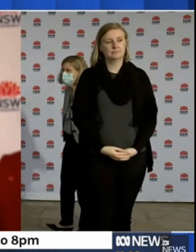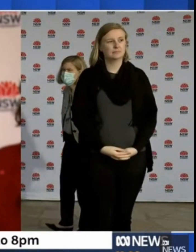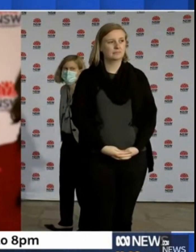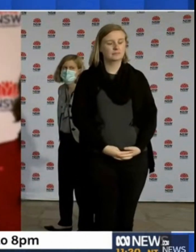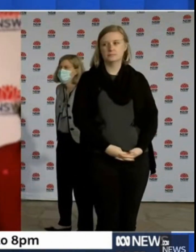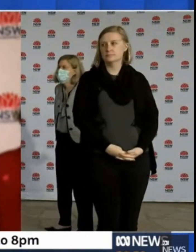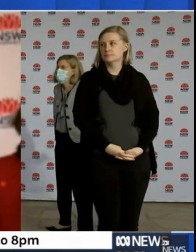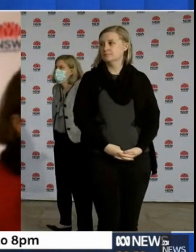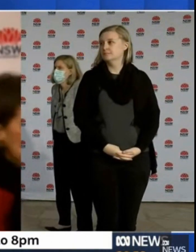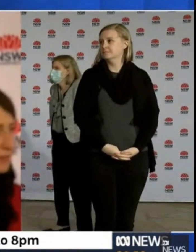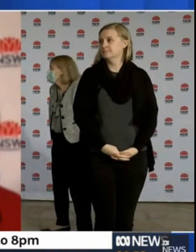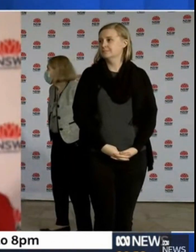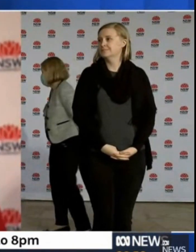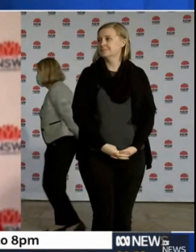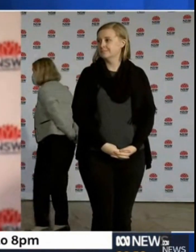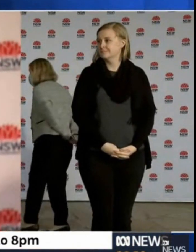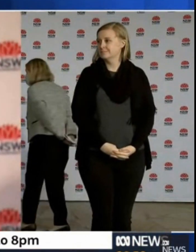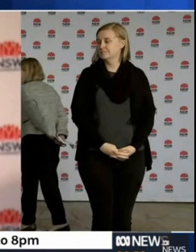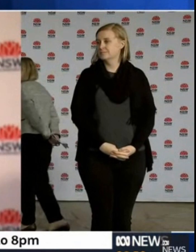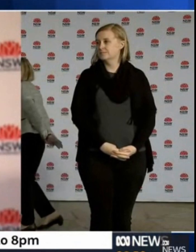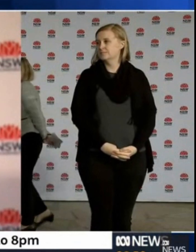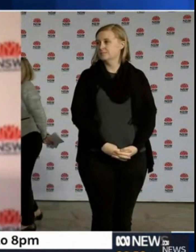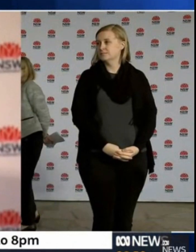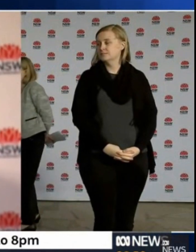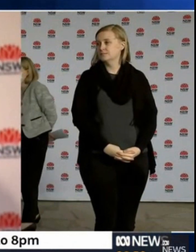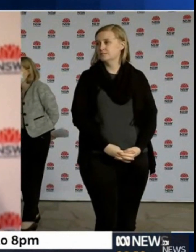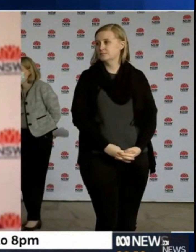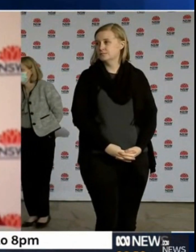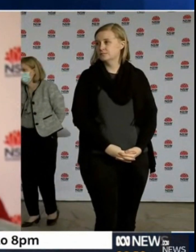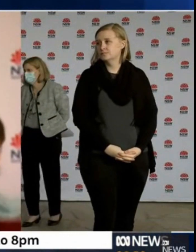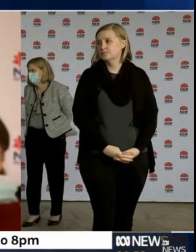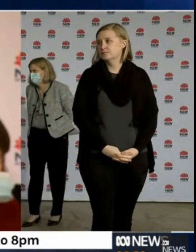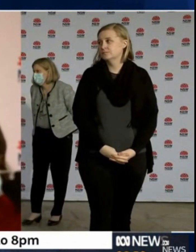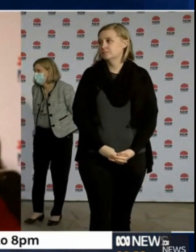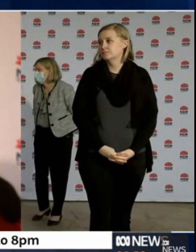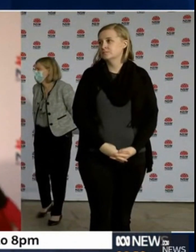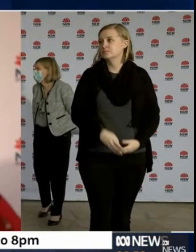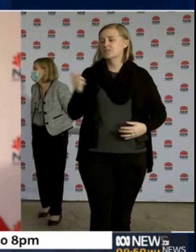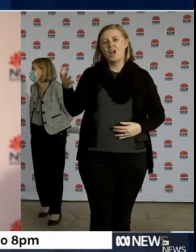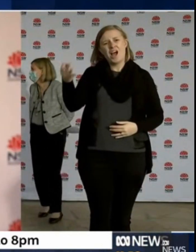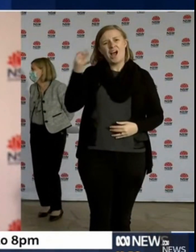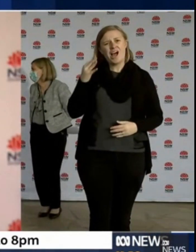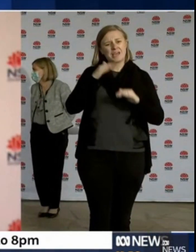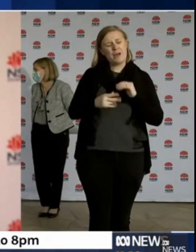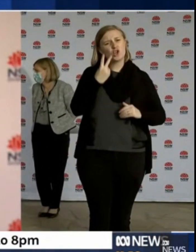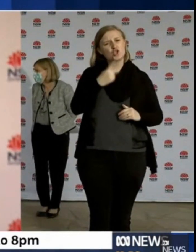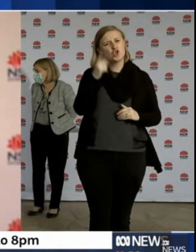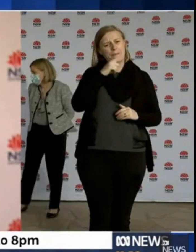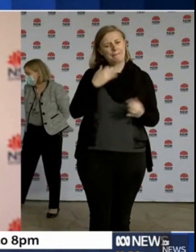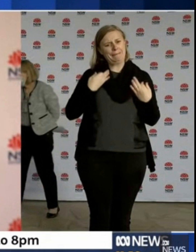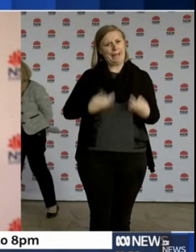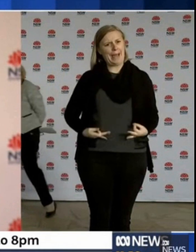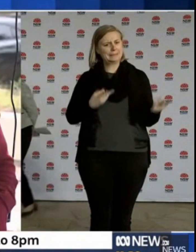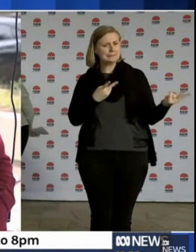Fuller, just in relation to enforcement. Could we ask you to clarify some of the details surrounding, in particular, the sunbathers? Did they